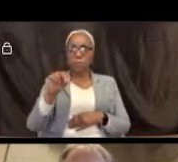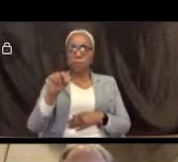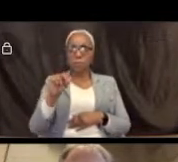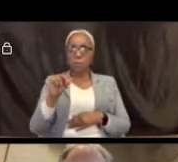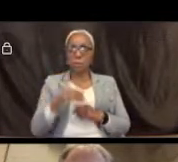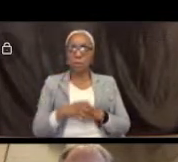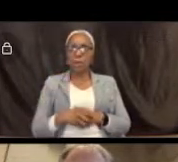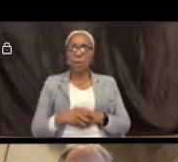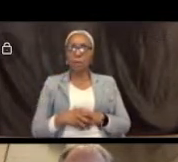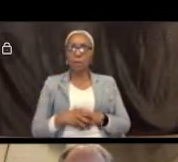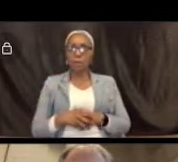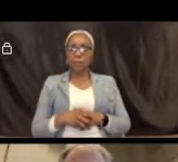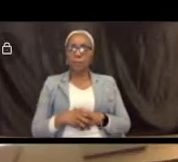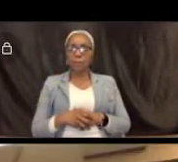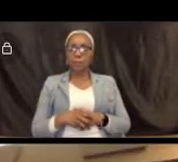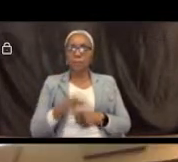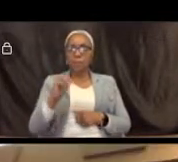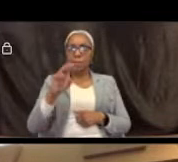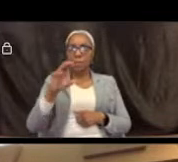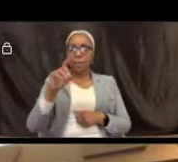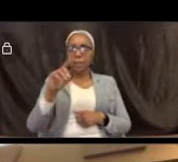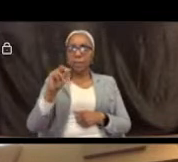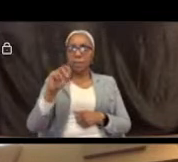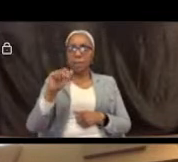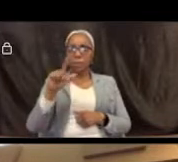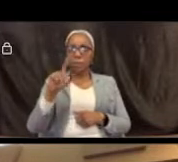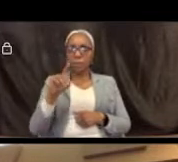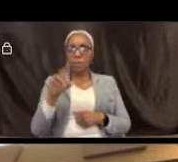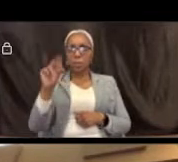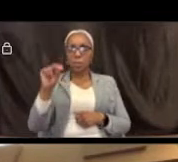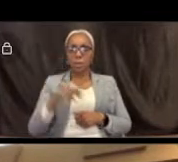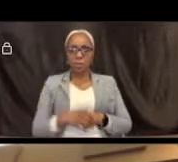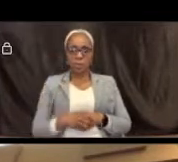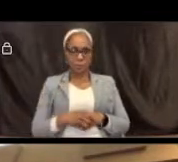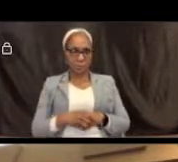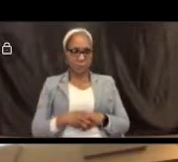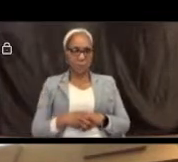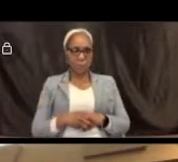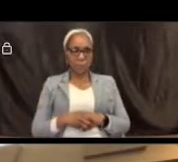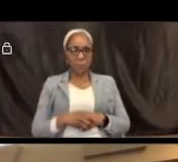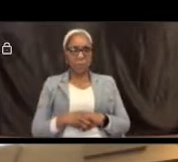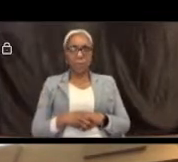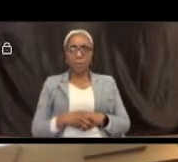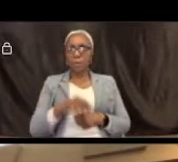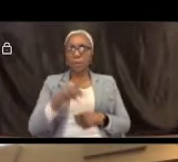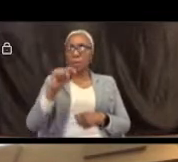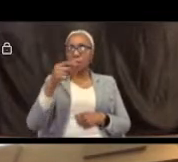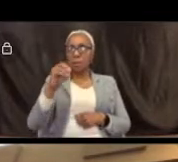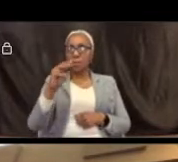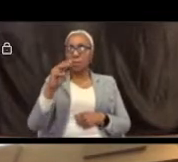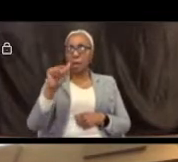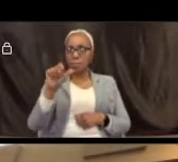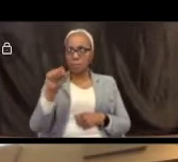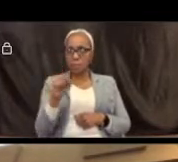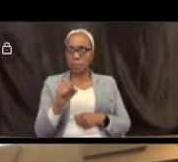No. McDonald, No. Thomas,